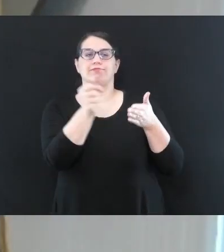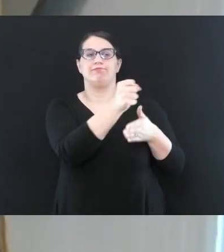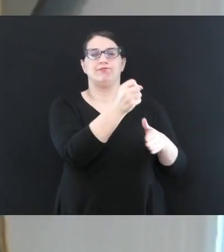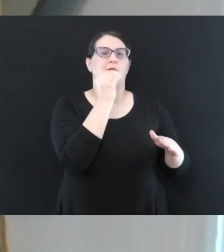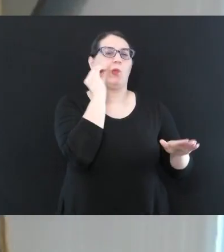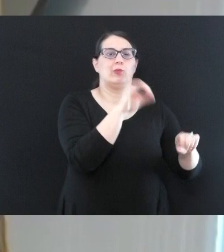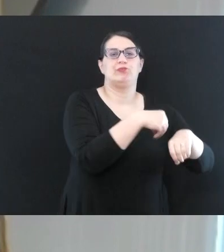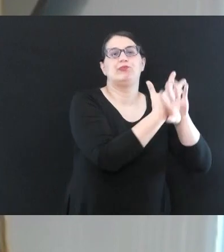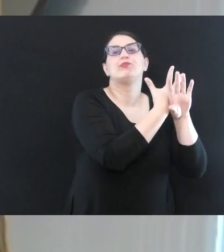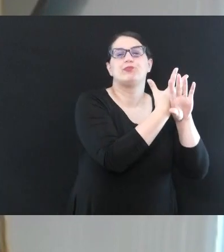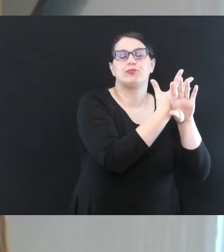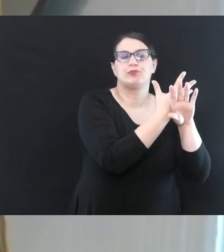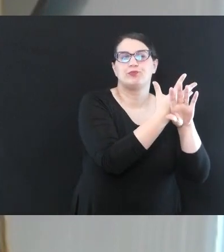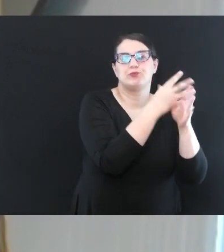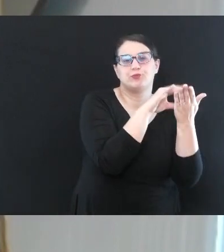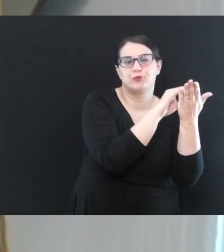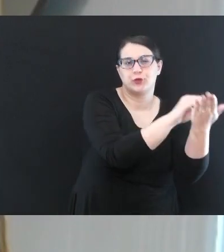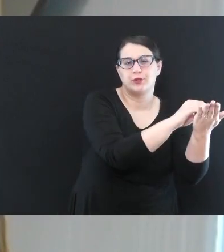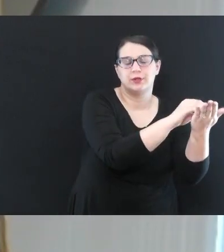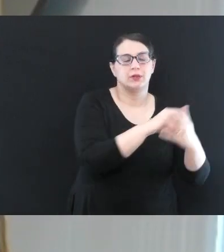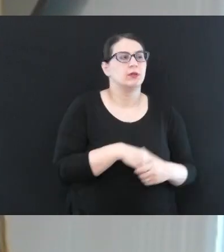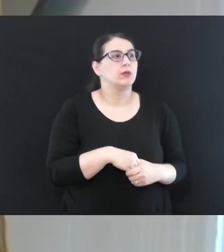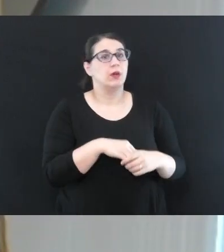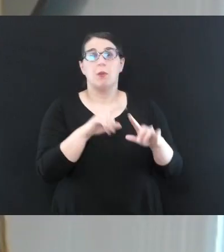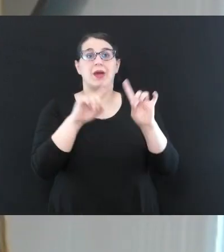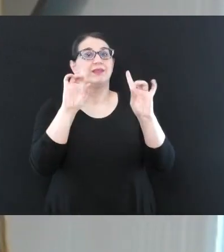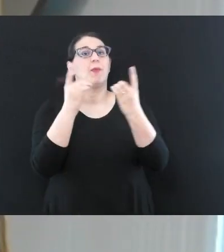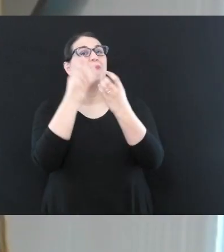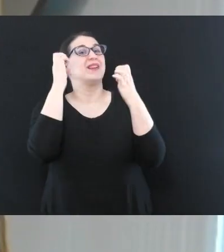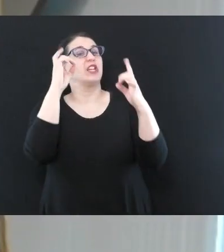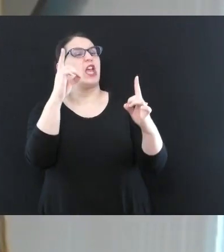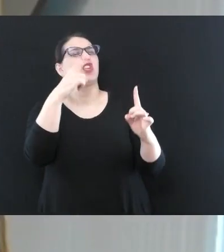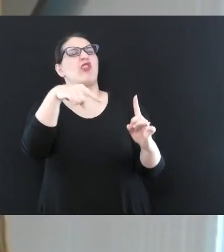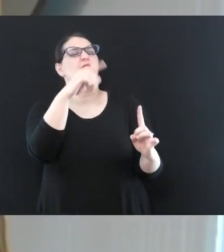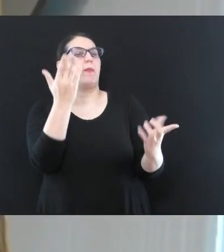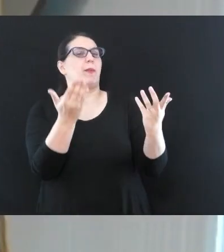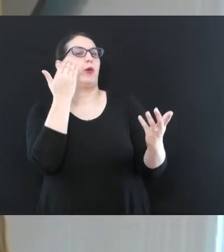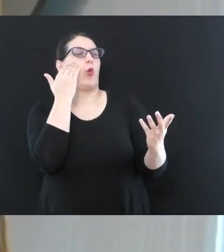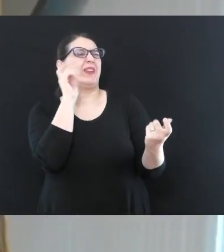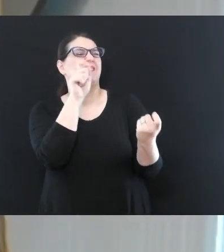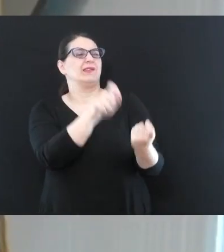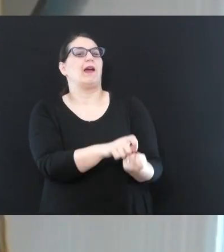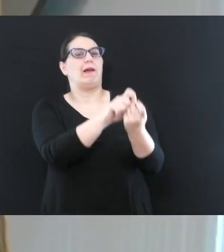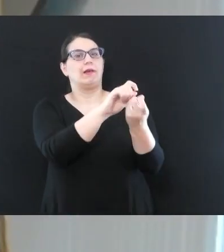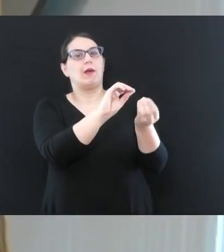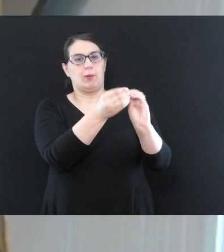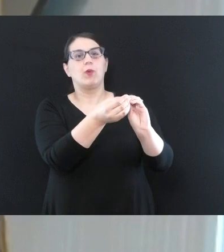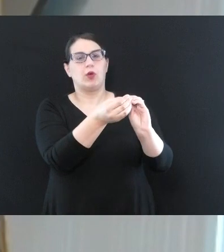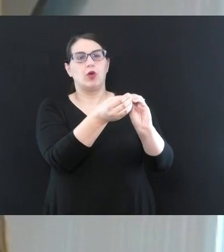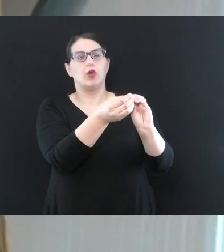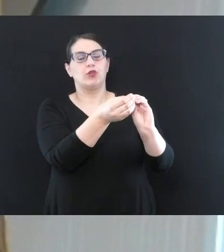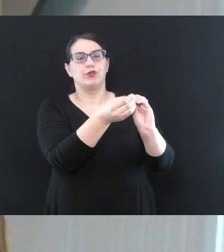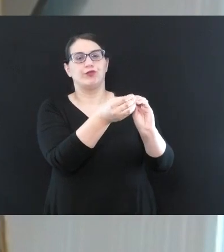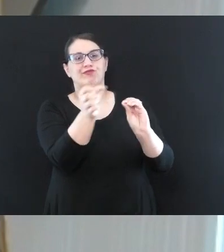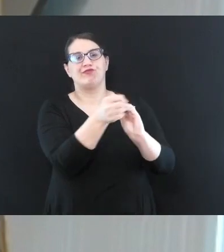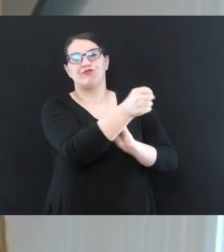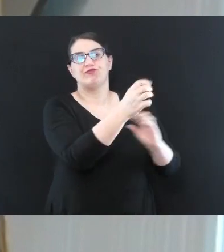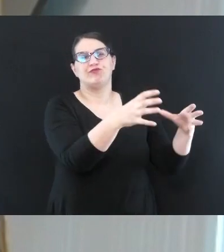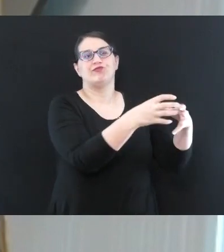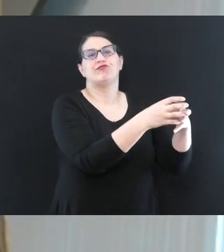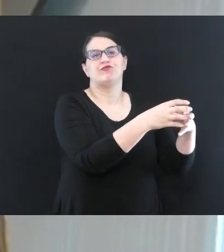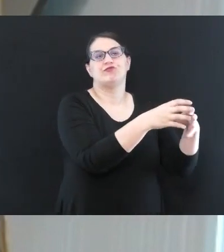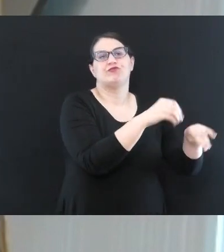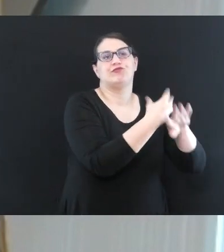the outbreaks, and they could give you a number of how many had to go into remote learning mode for that. But I wouldn't be able to tell